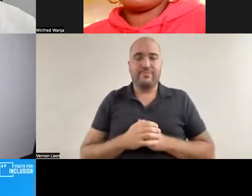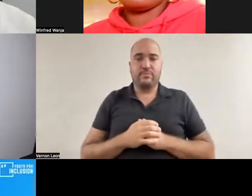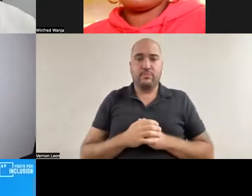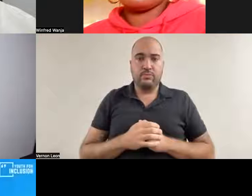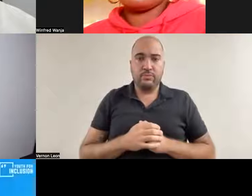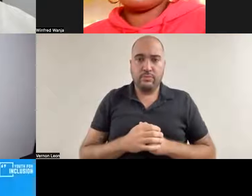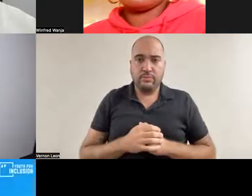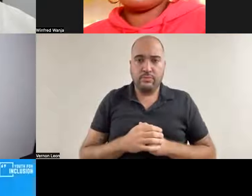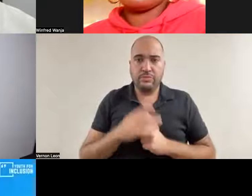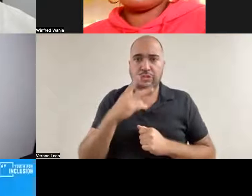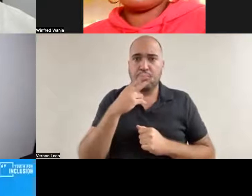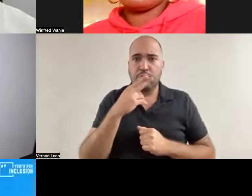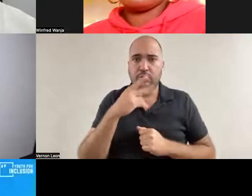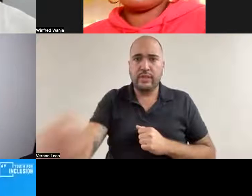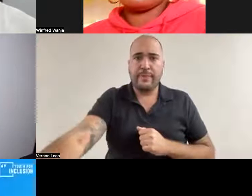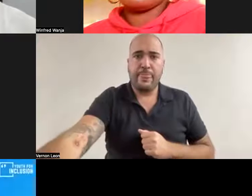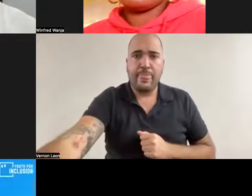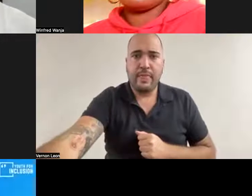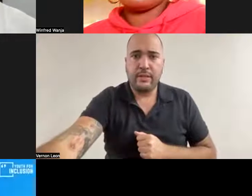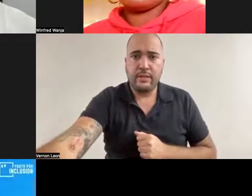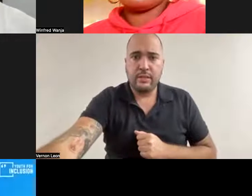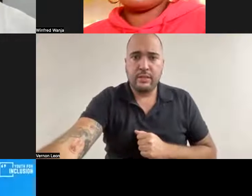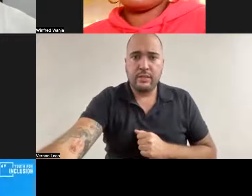Abbasi, you're muted.